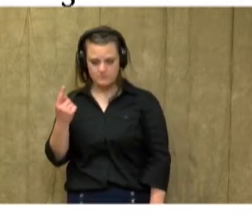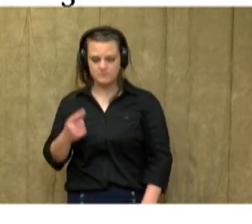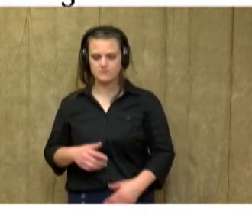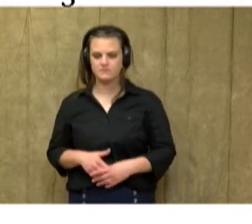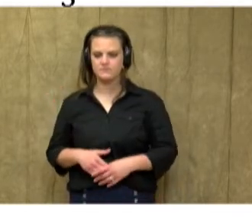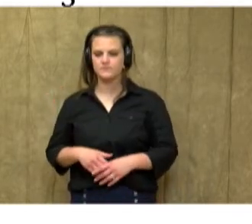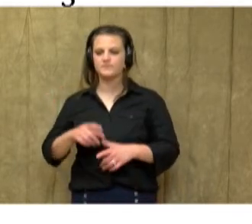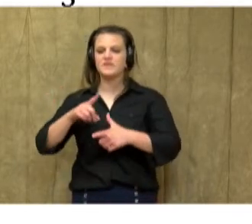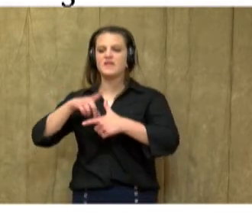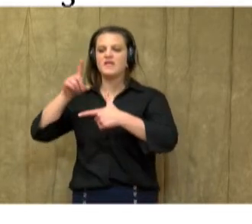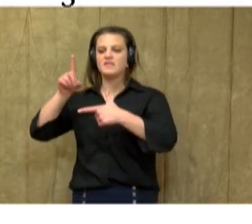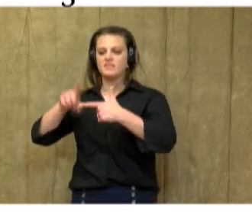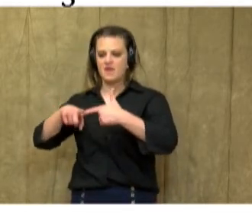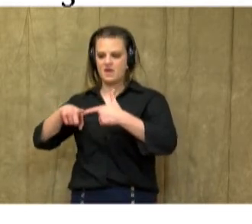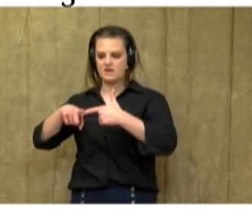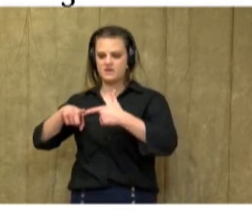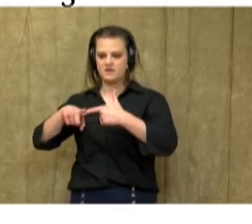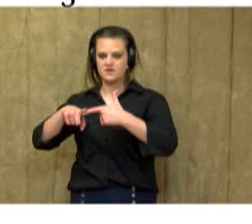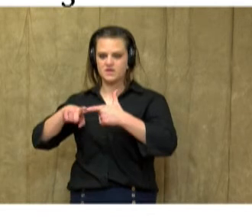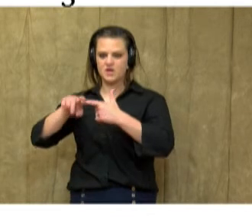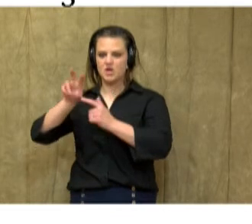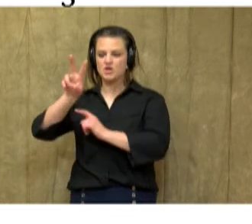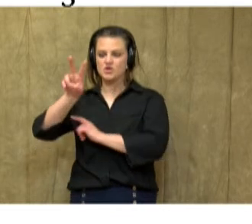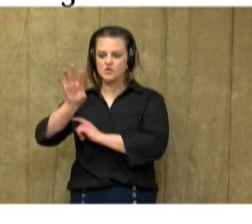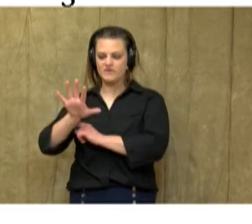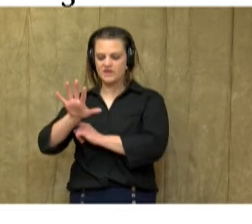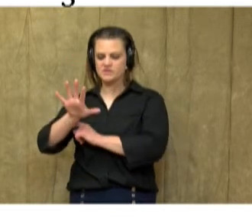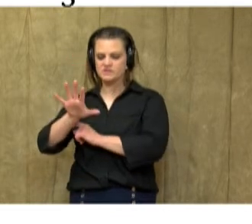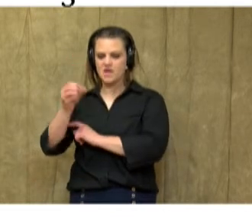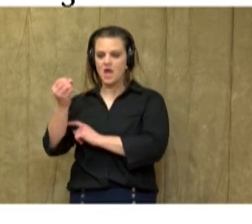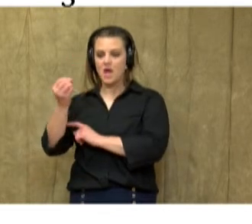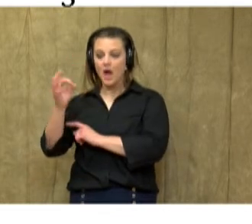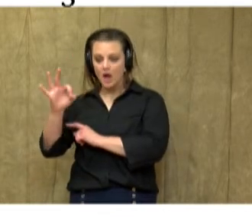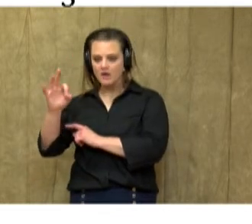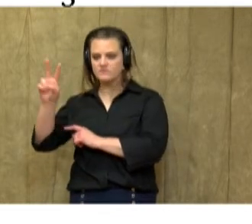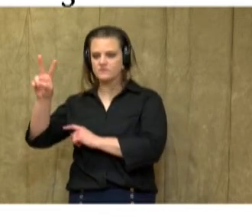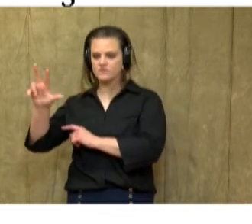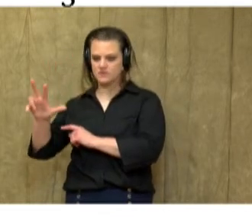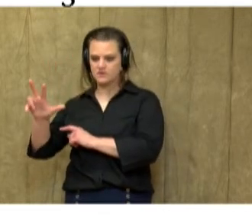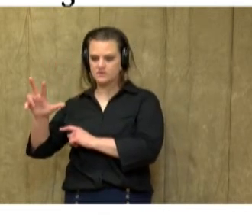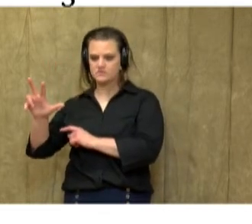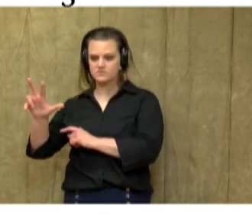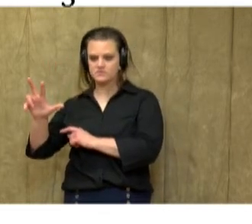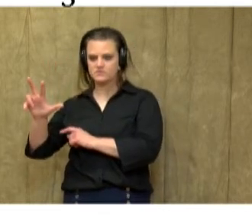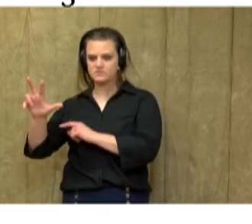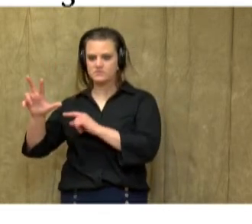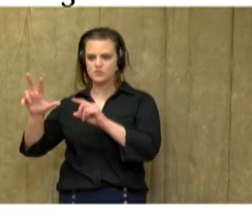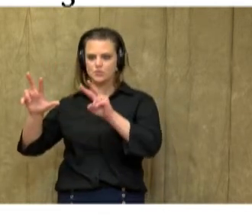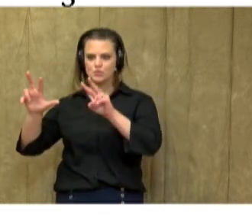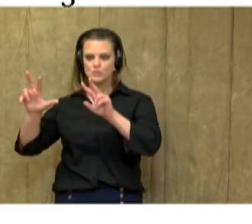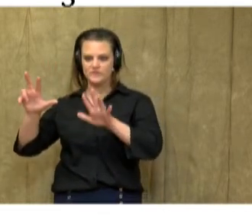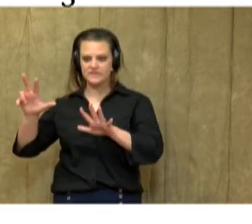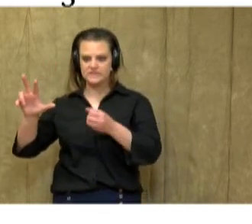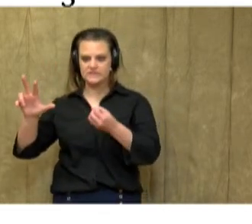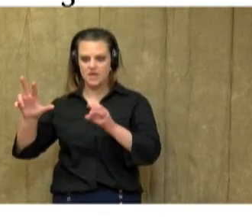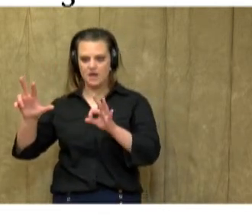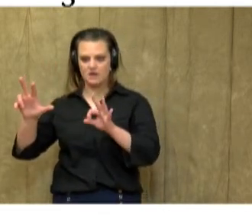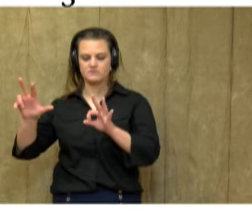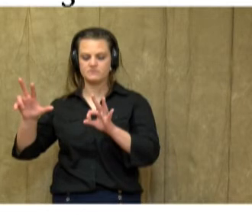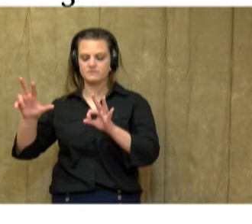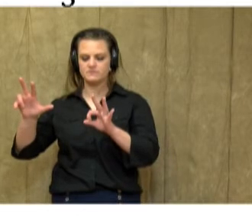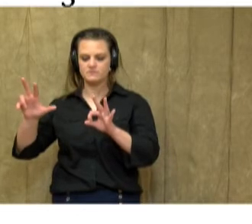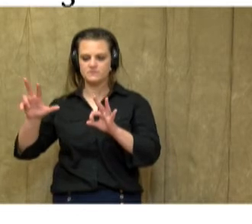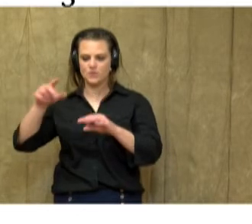Then I would take 2/5 of those 2/3. And I'm no longer going to go down